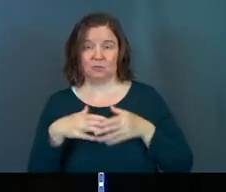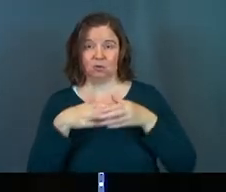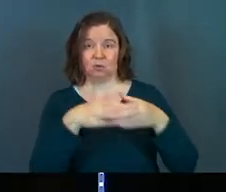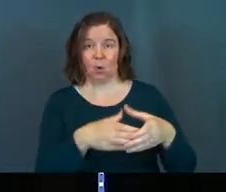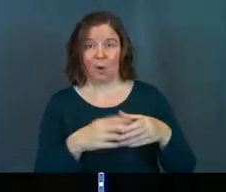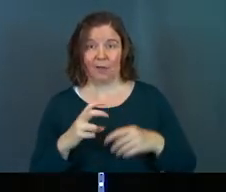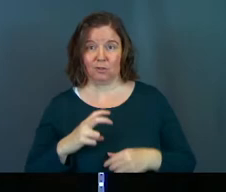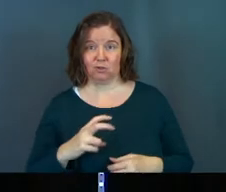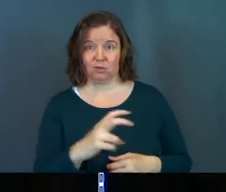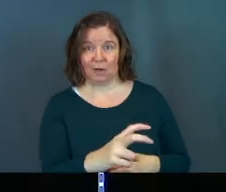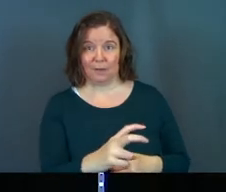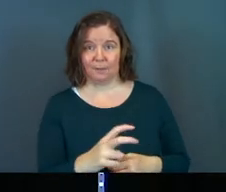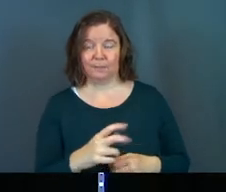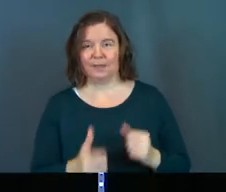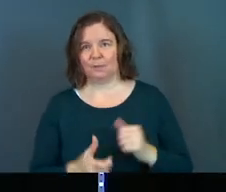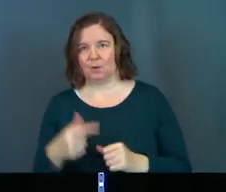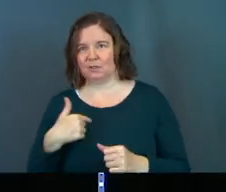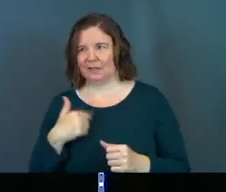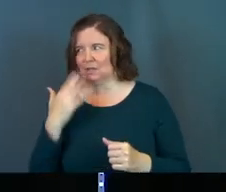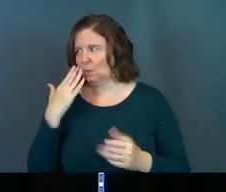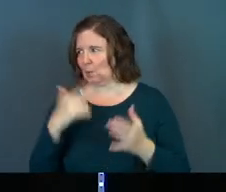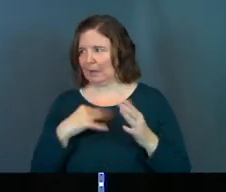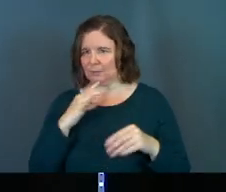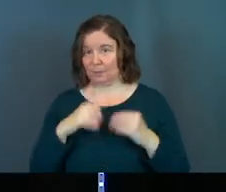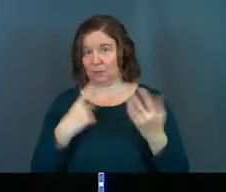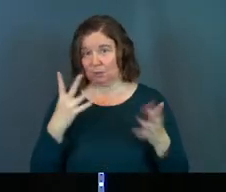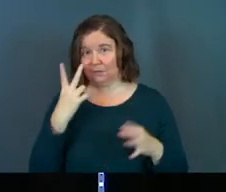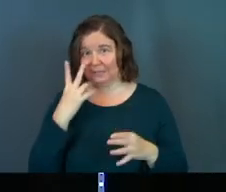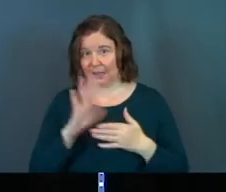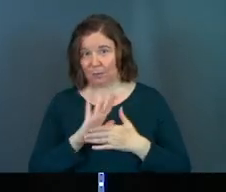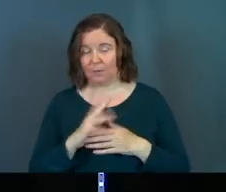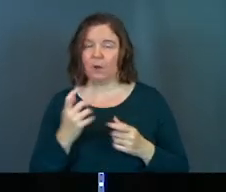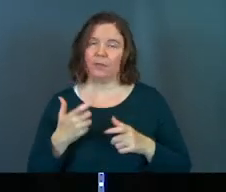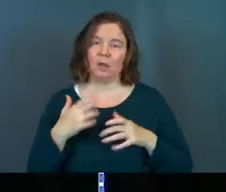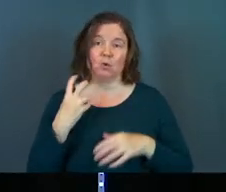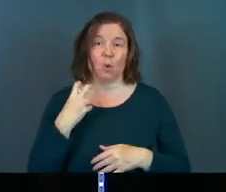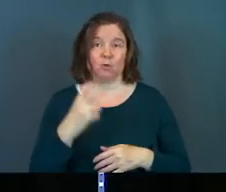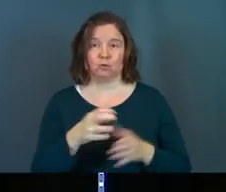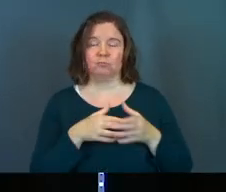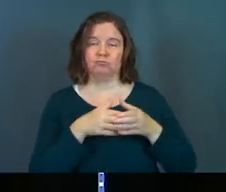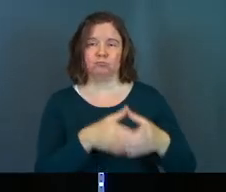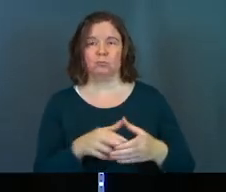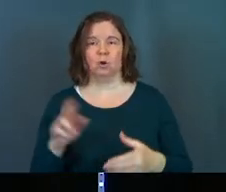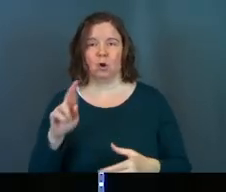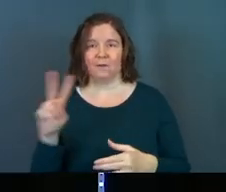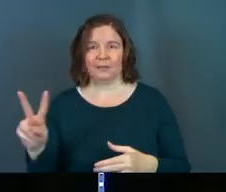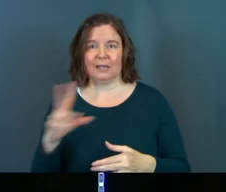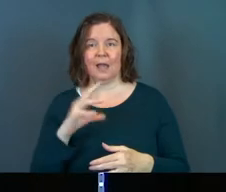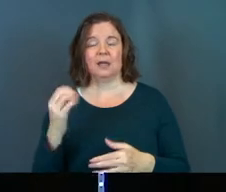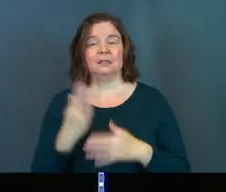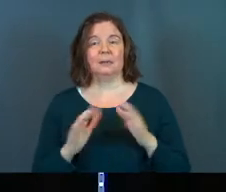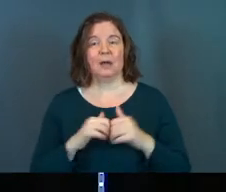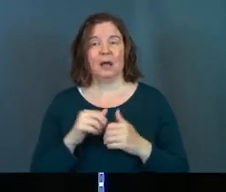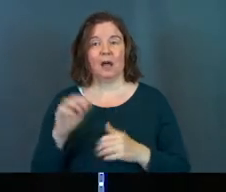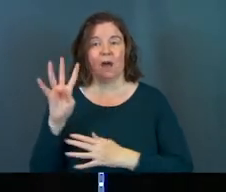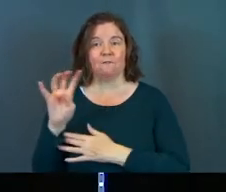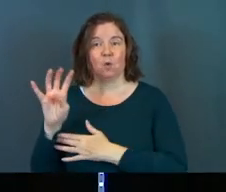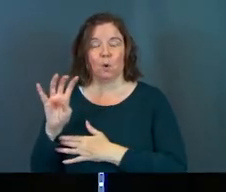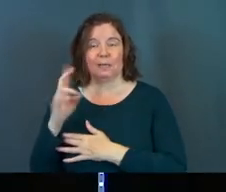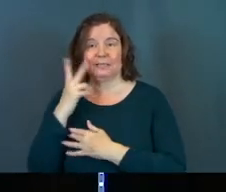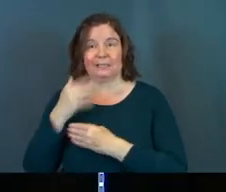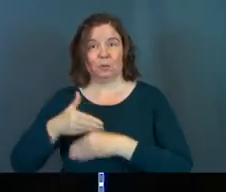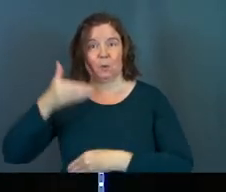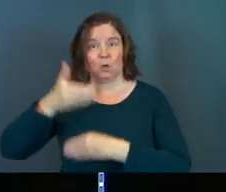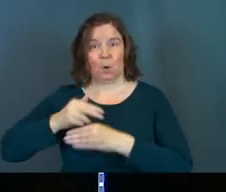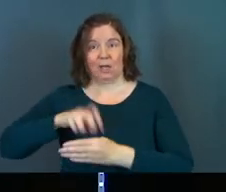to go on this trip, okay? You guys, most of you guys are like know what I'm talking about, see in the movie, but they go on this trip, and they're in an RV, and they're in the RV, and somehow Forky gets to an open